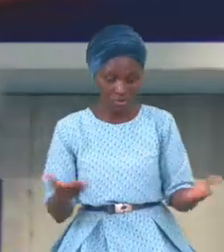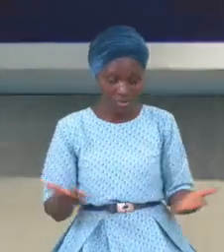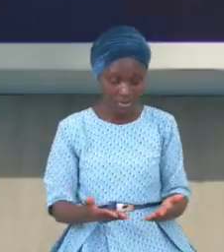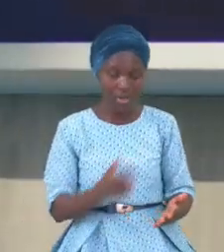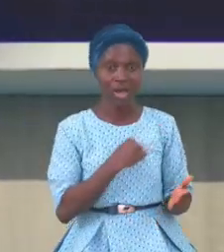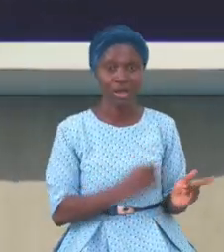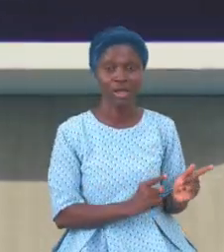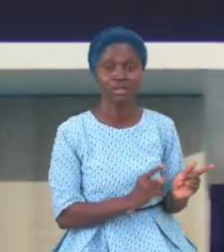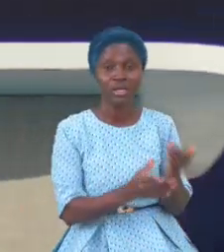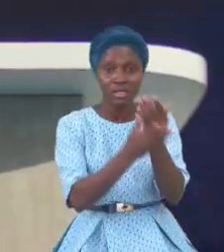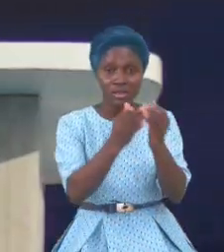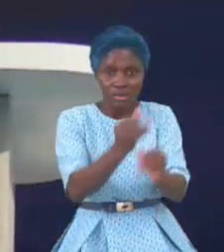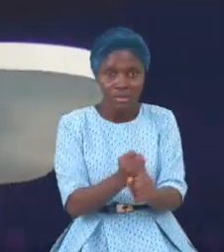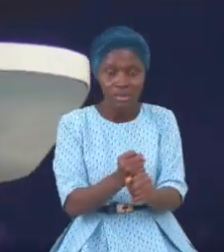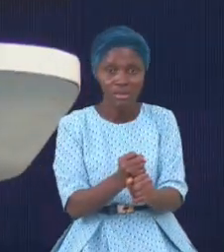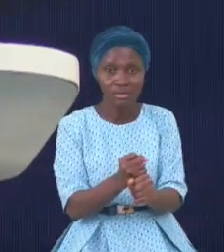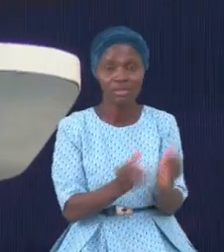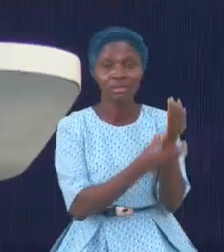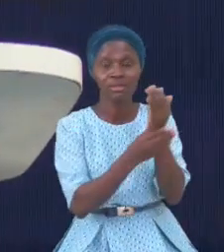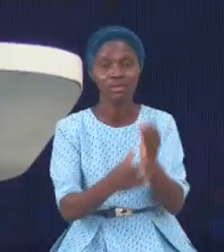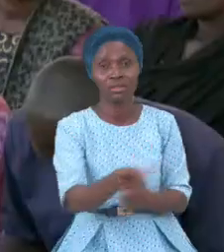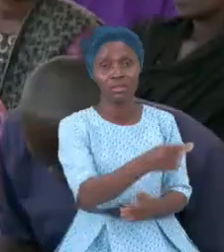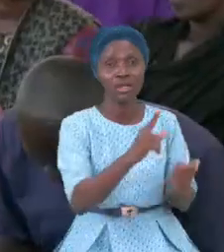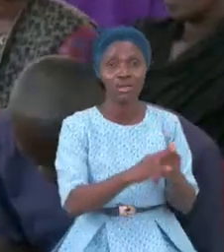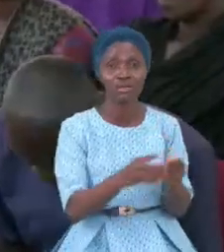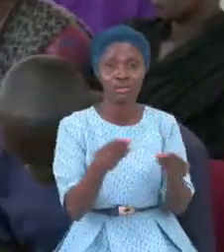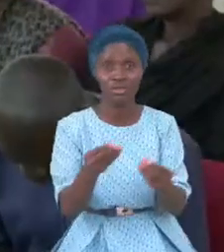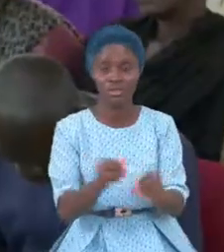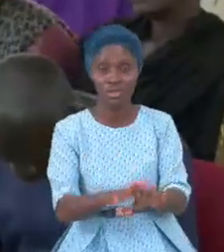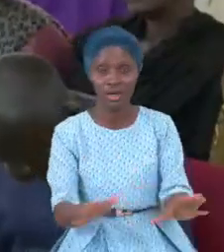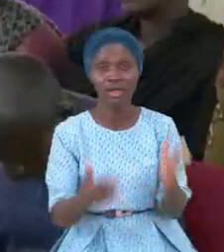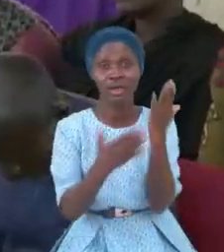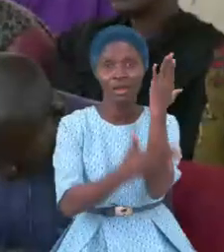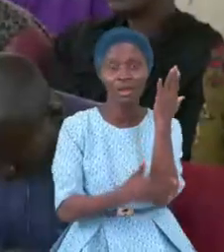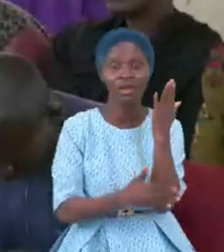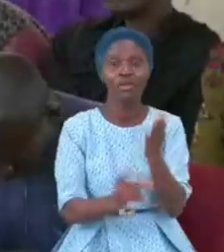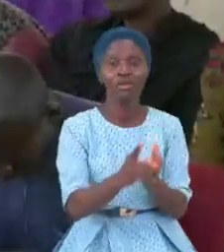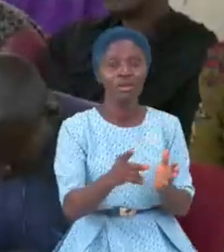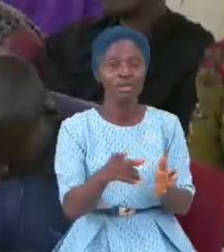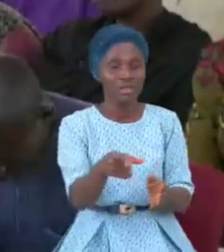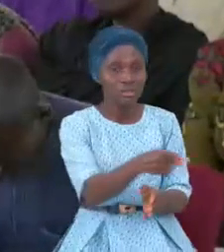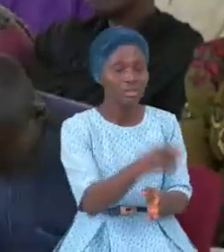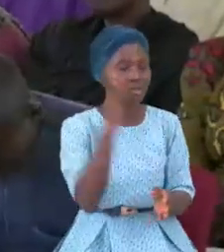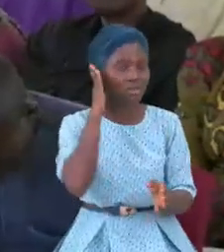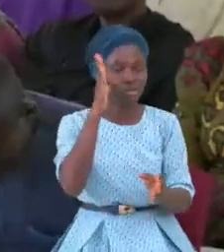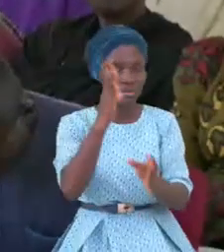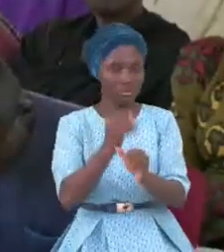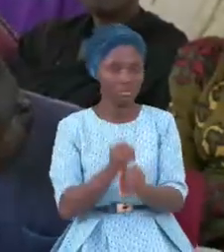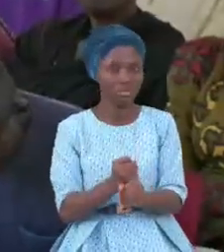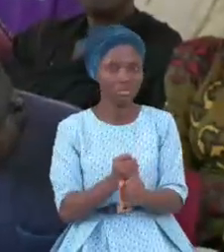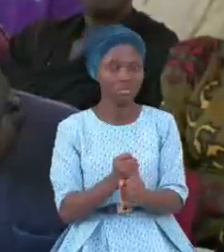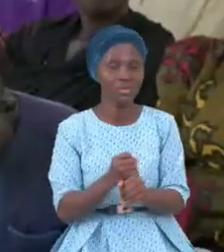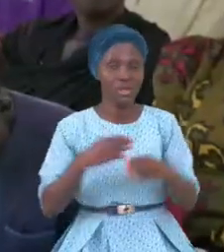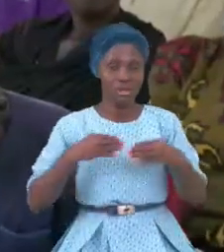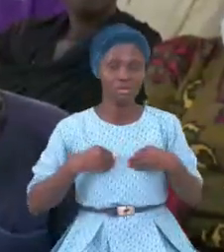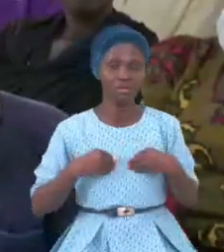land where they will possess. We're looking at verse 8. It says in